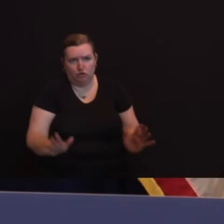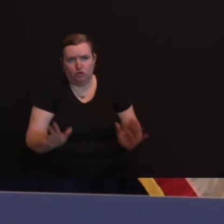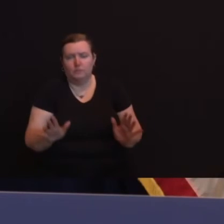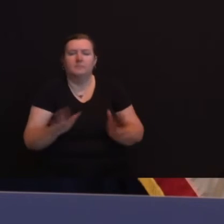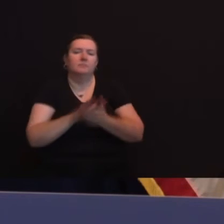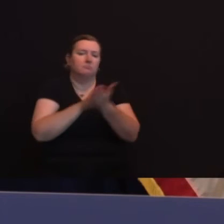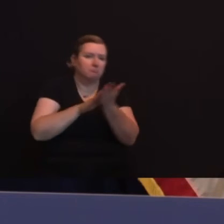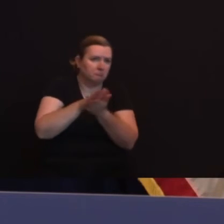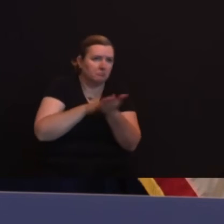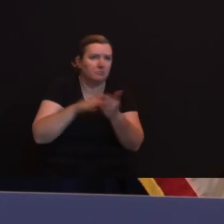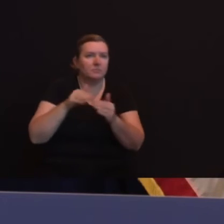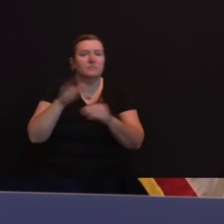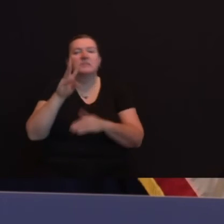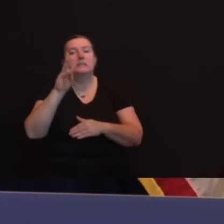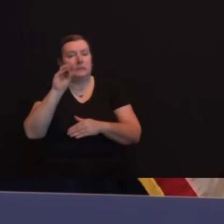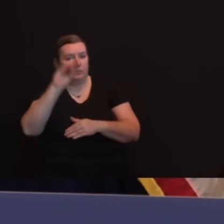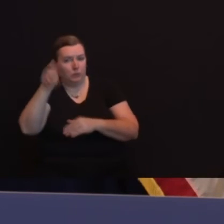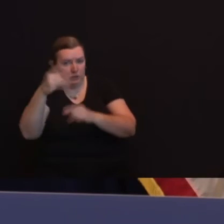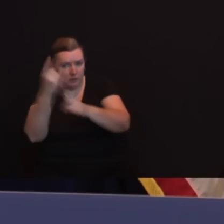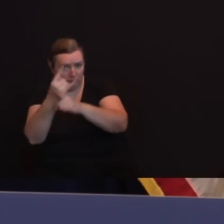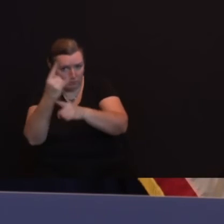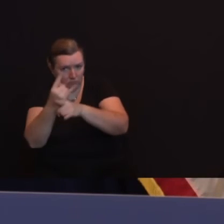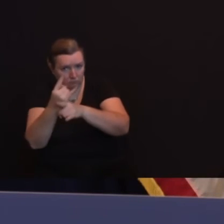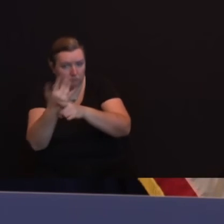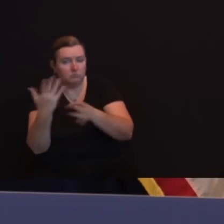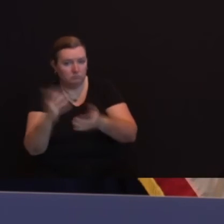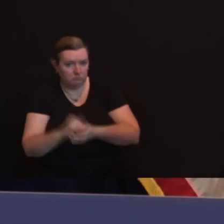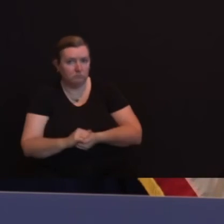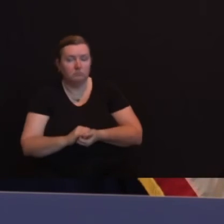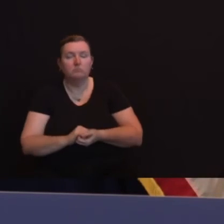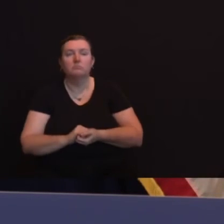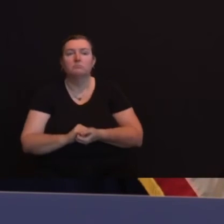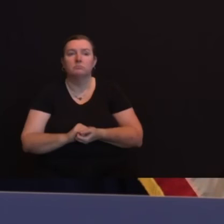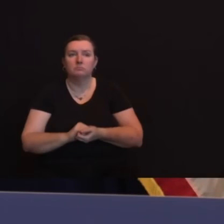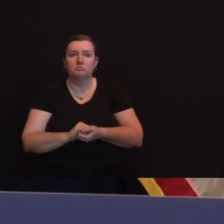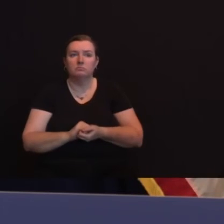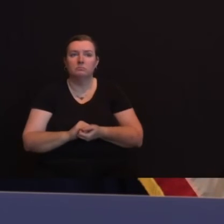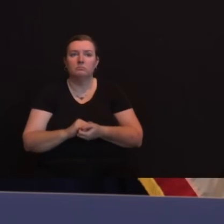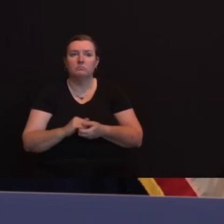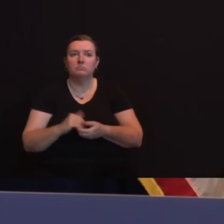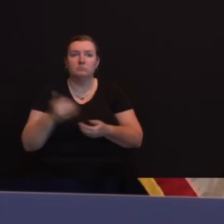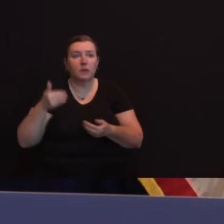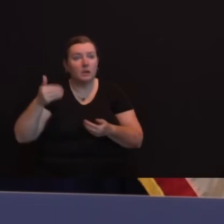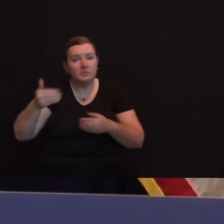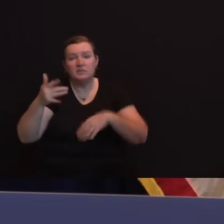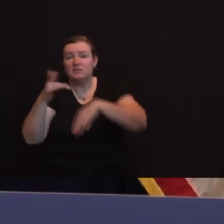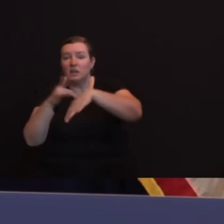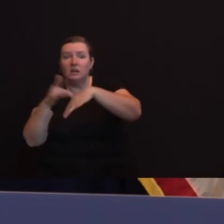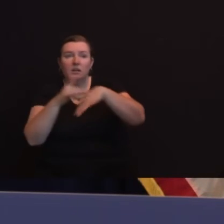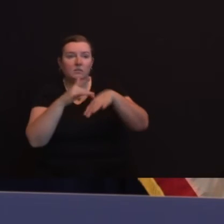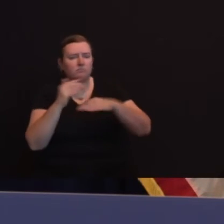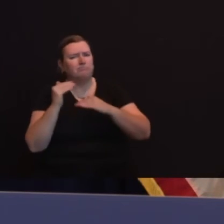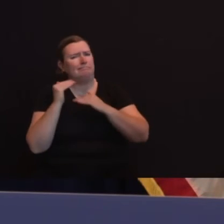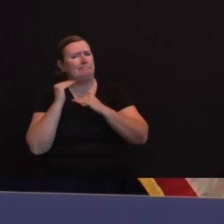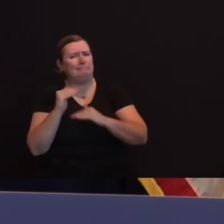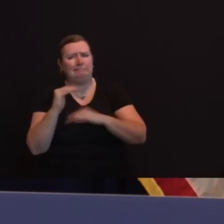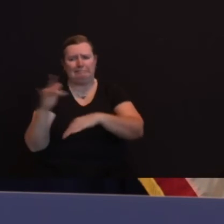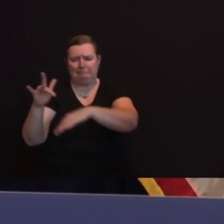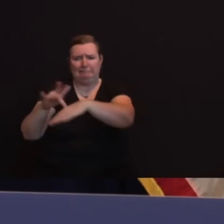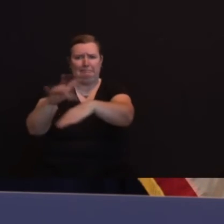alcohol. Limit contact with commonly touched surfaces or shared items such as serving